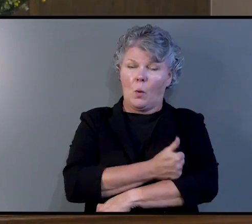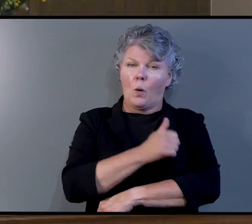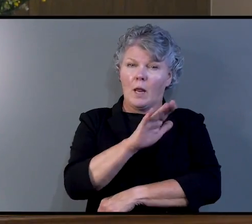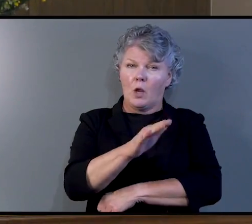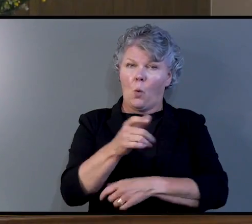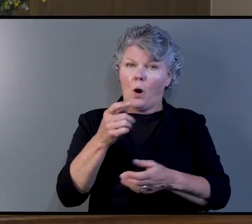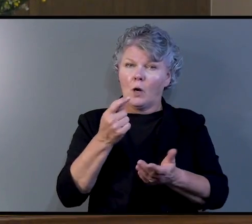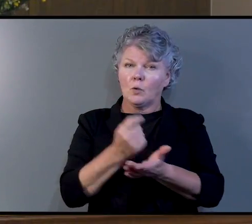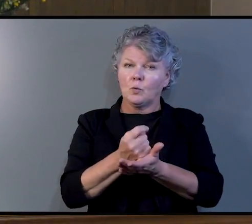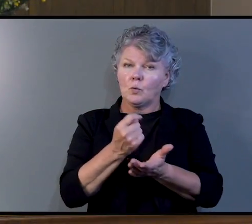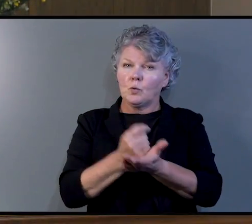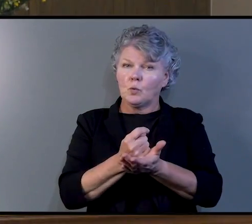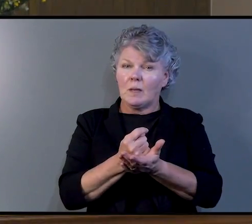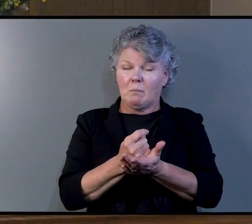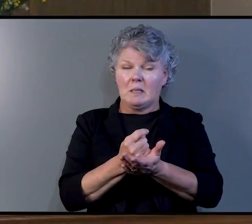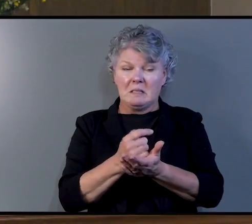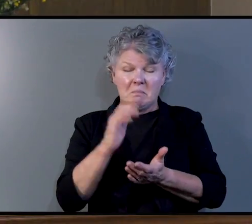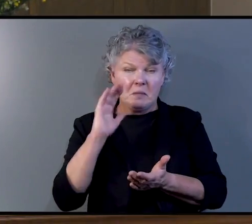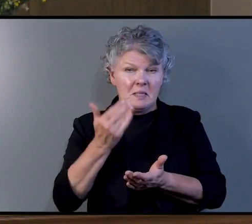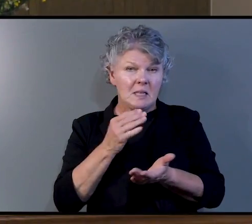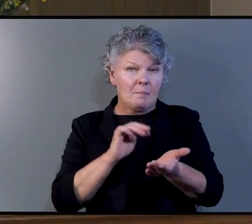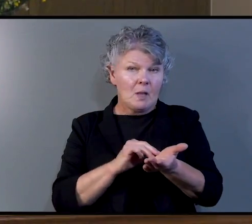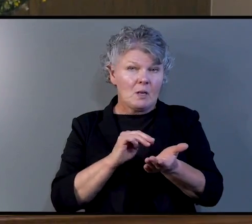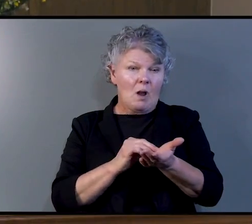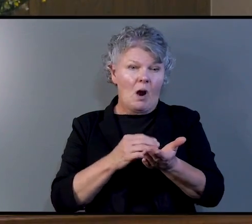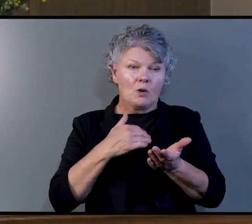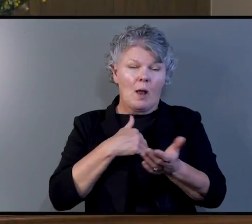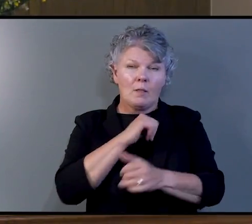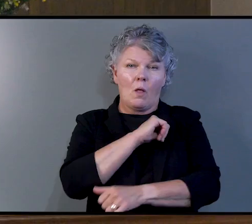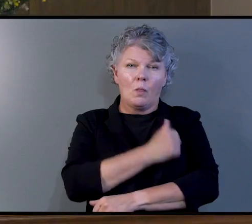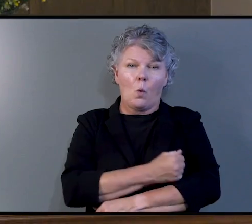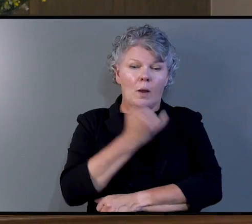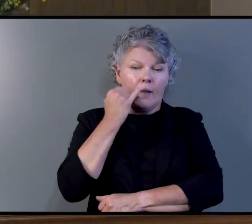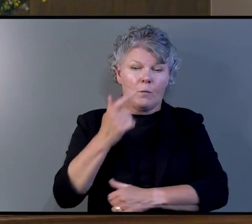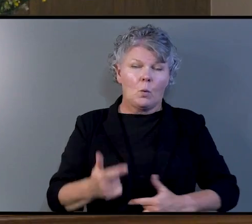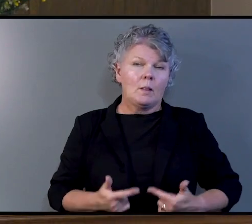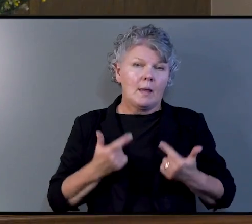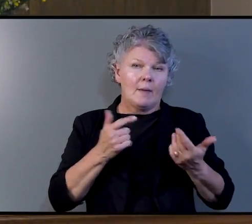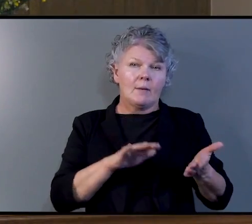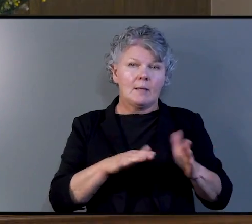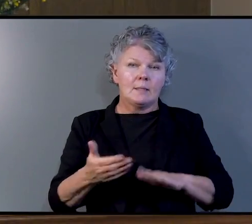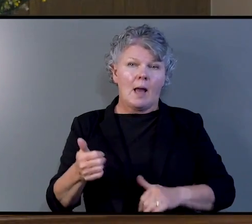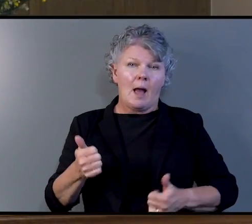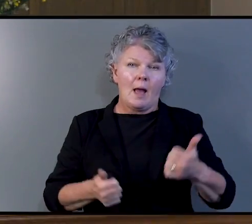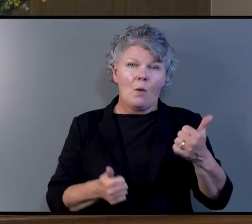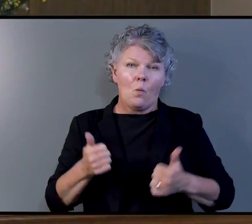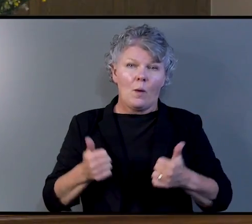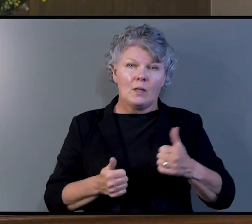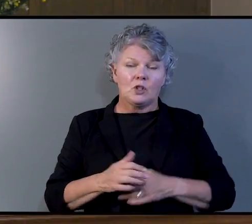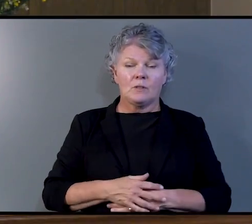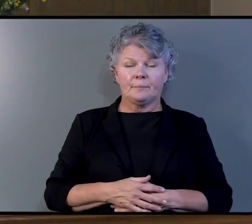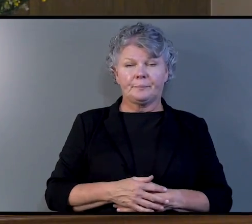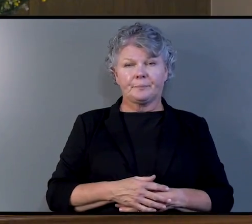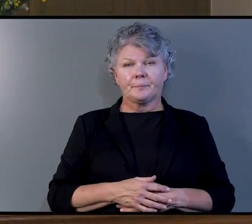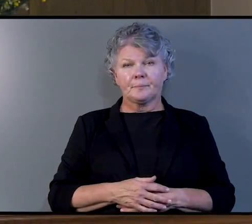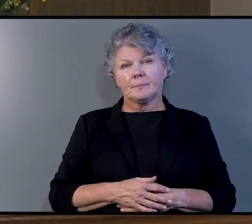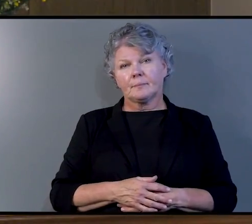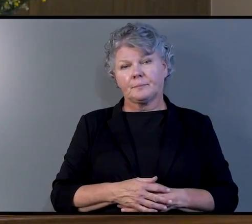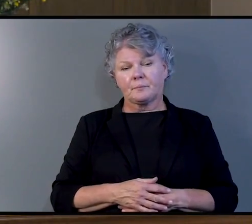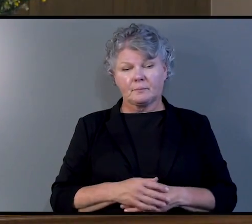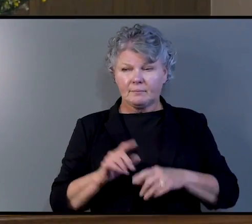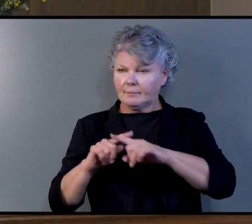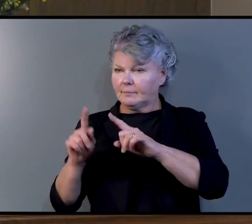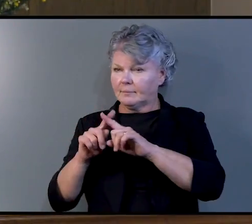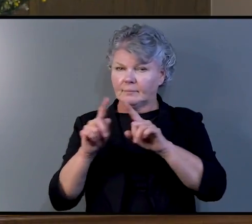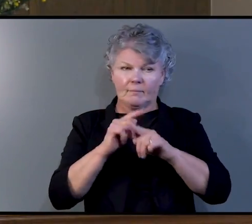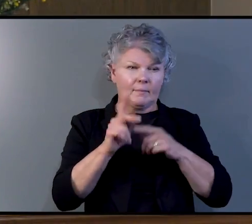it may even seem like they have the authority over whether you live or die. We can start looking at these different